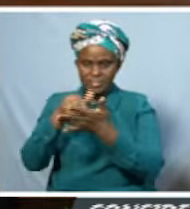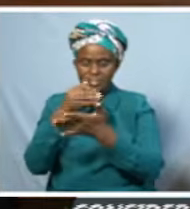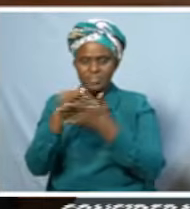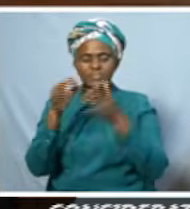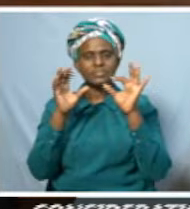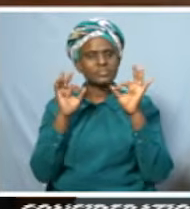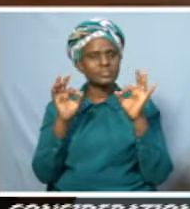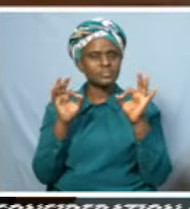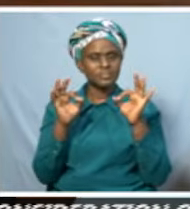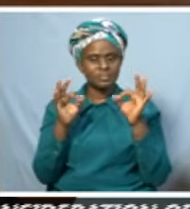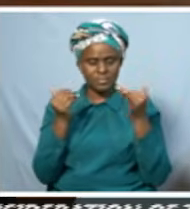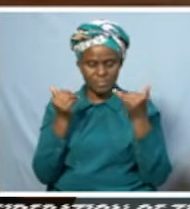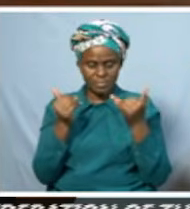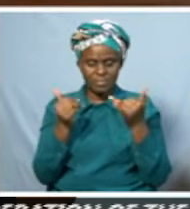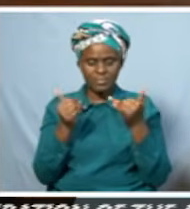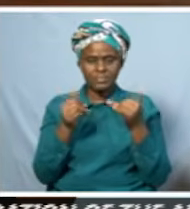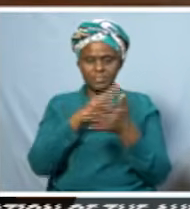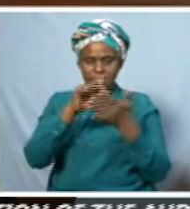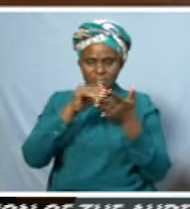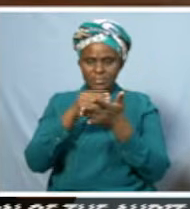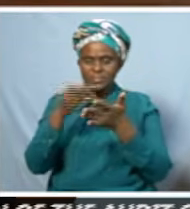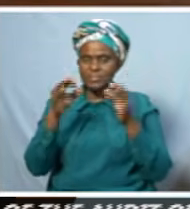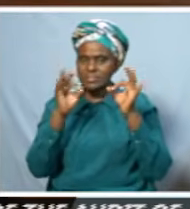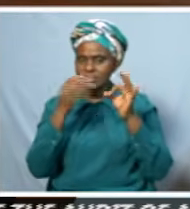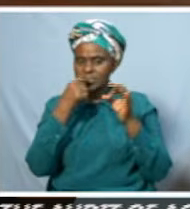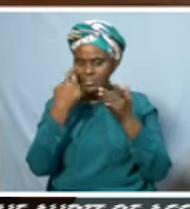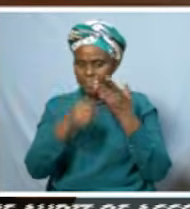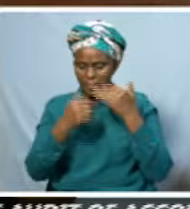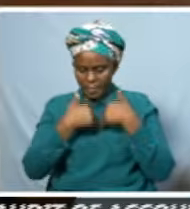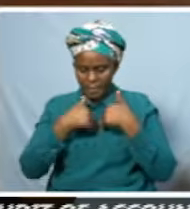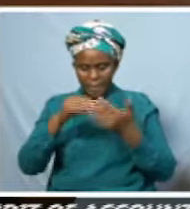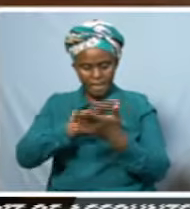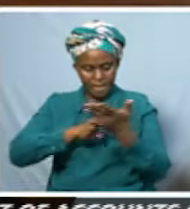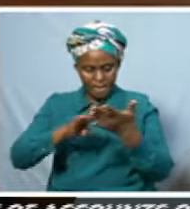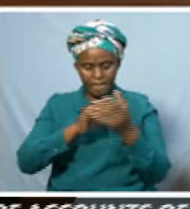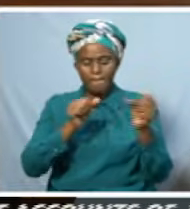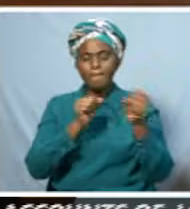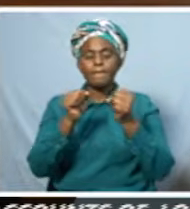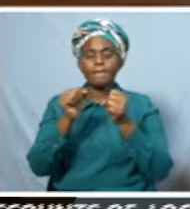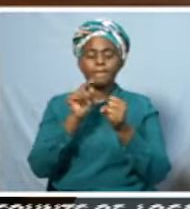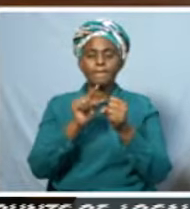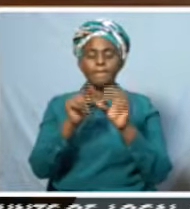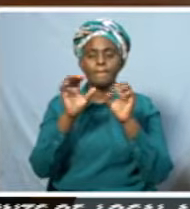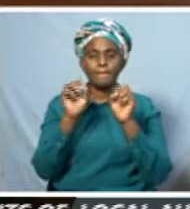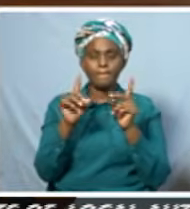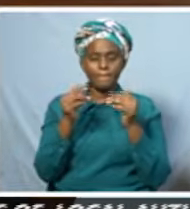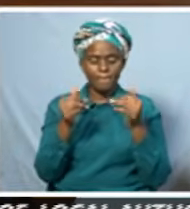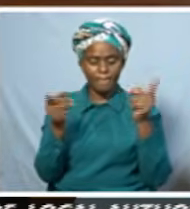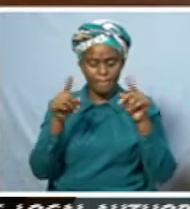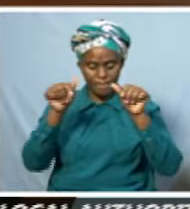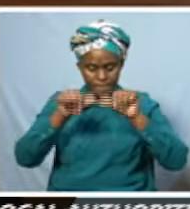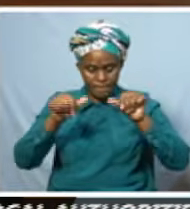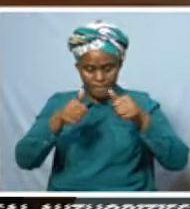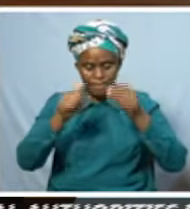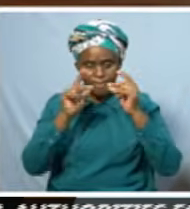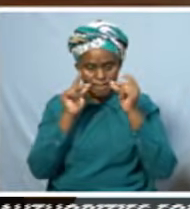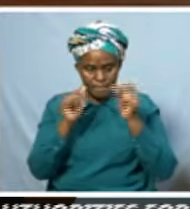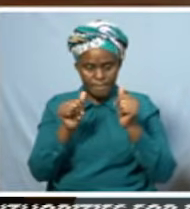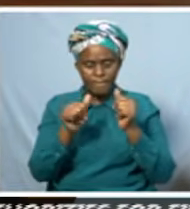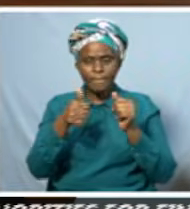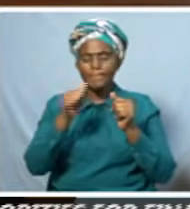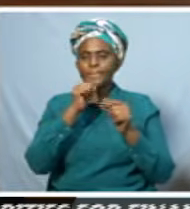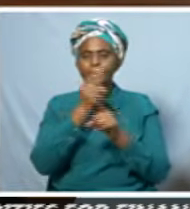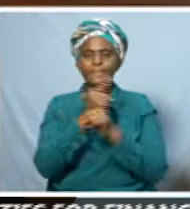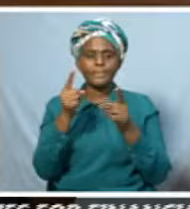excellence. Now, centers of excellence must have basic systems, okay? When the auditors arrive, they